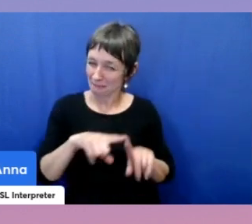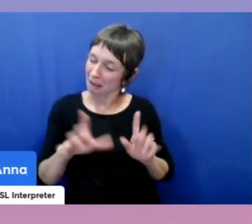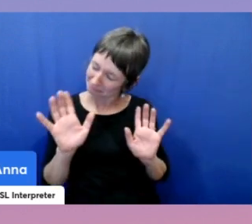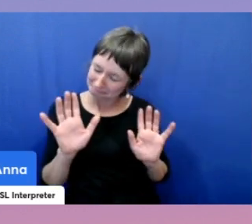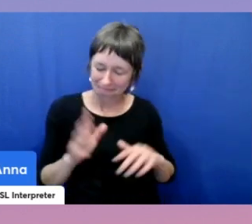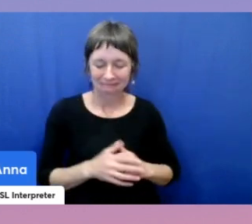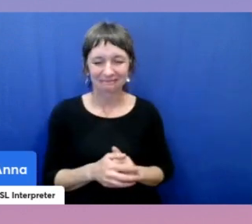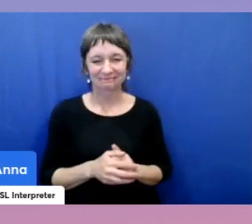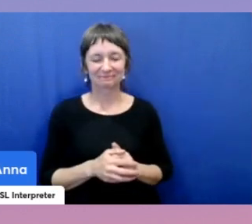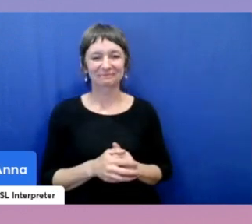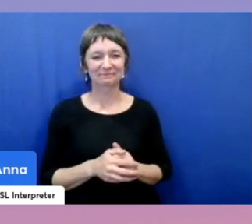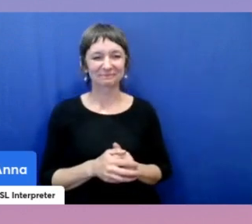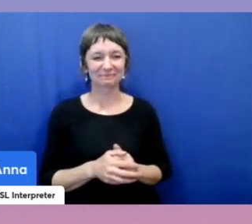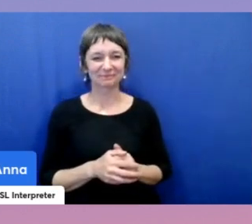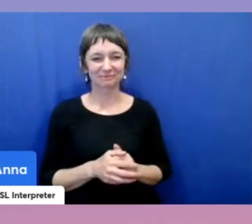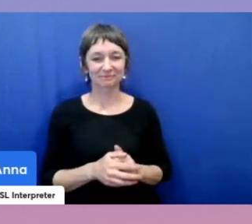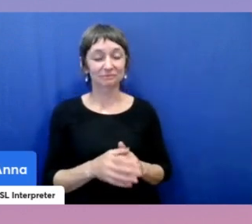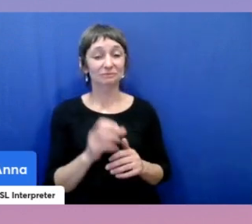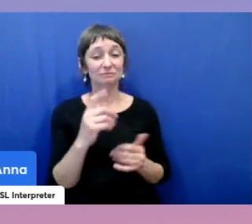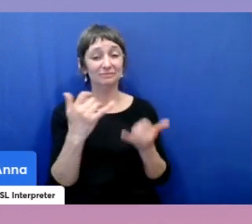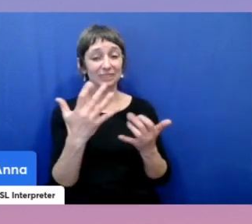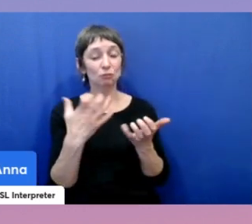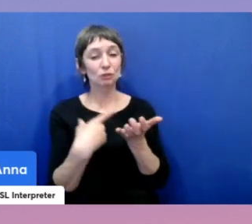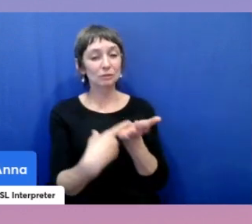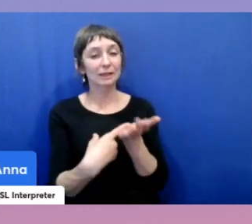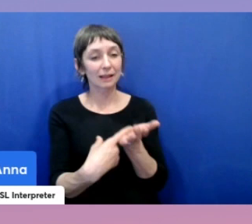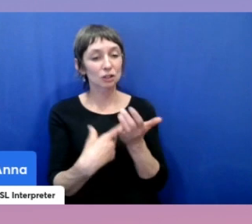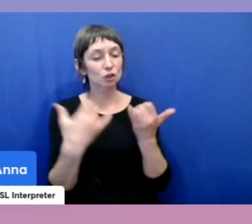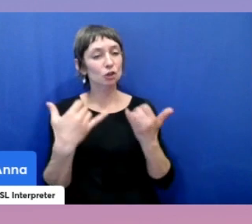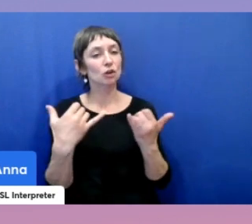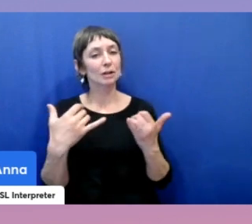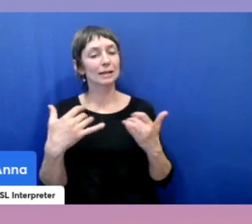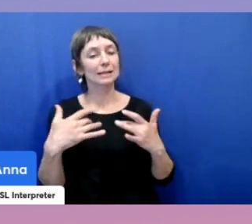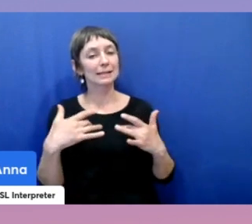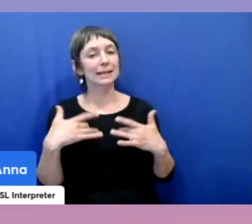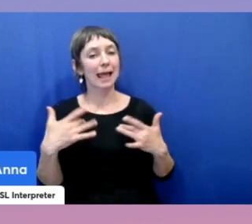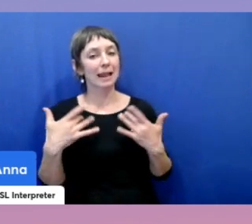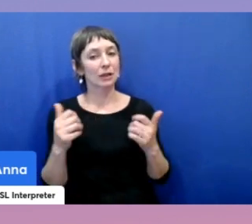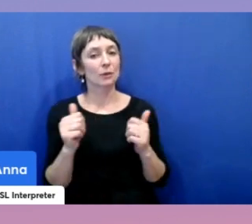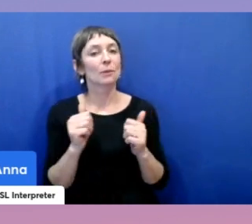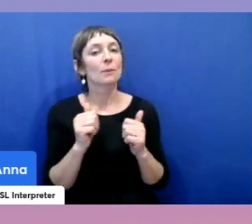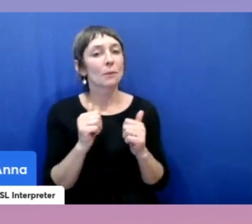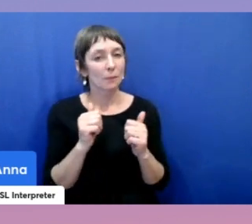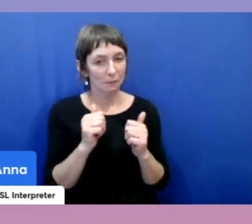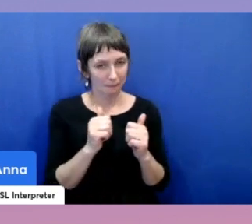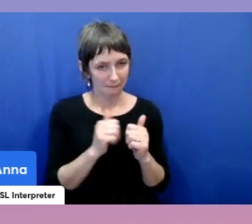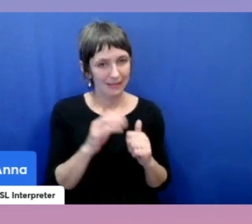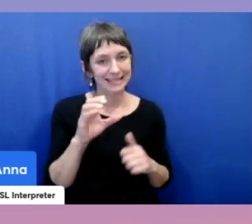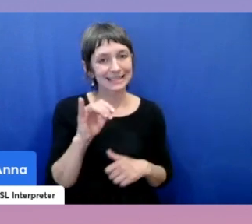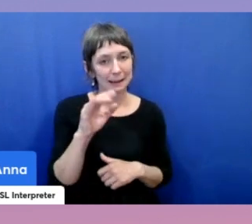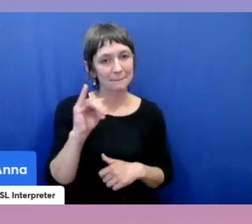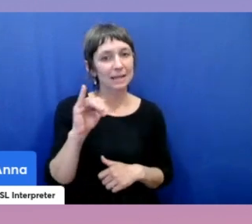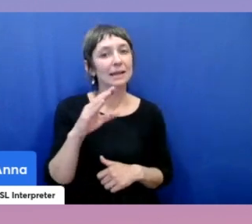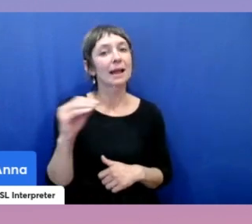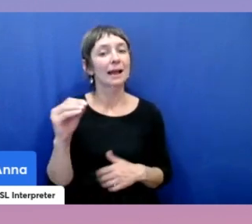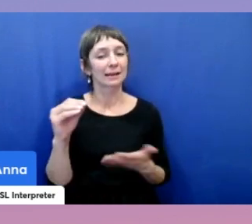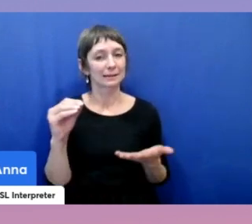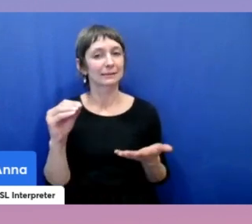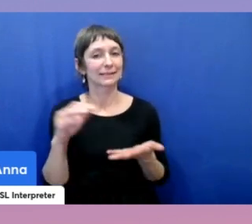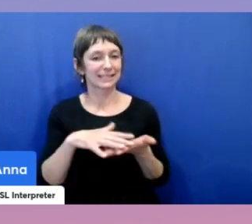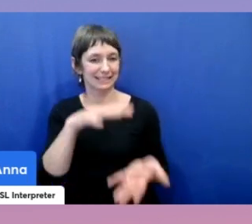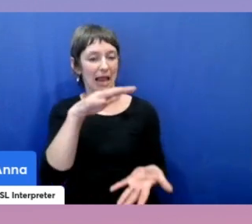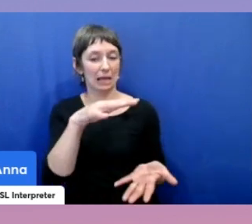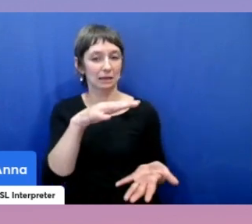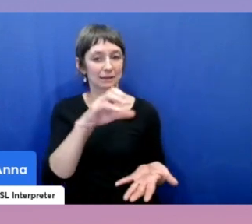Okay, so now let's talk about the current status with GB and the Hashicorp stack. Currently, this is